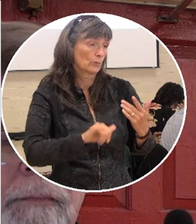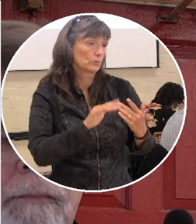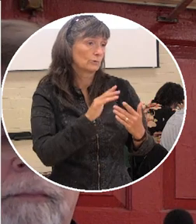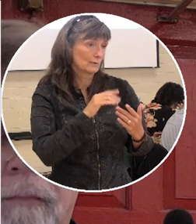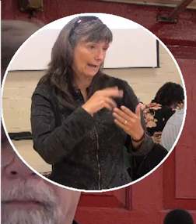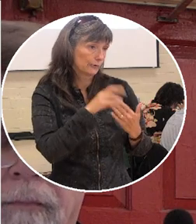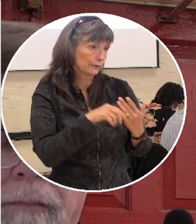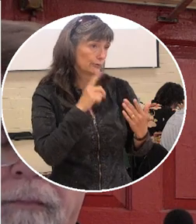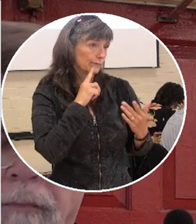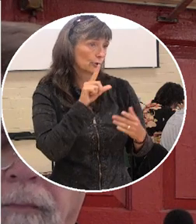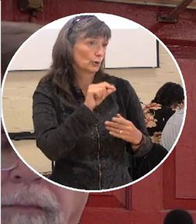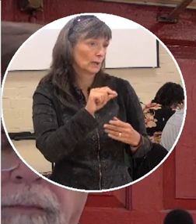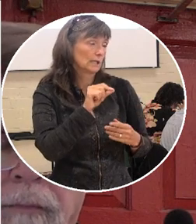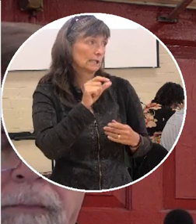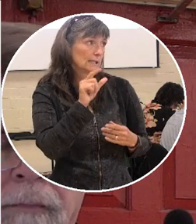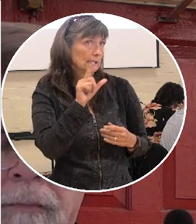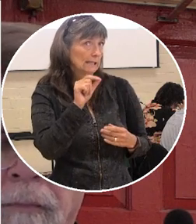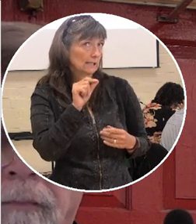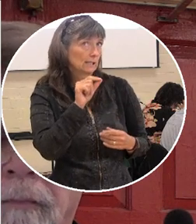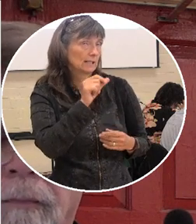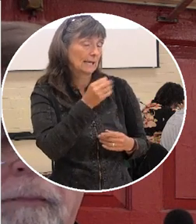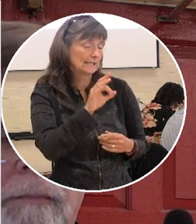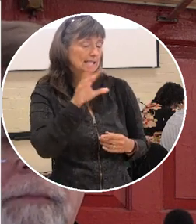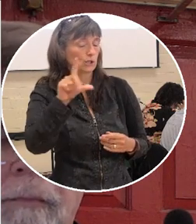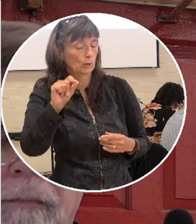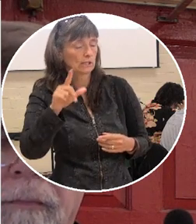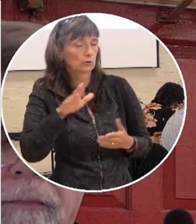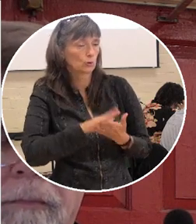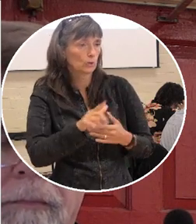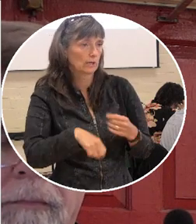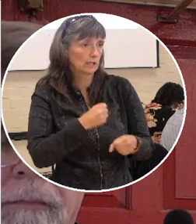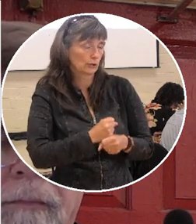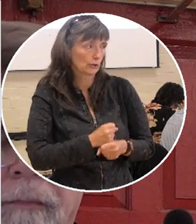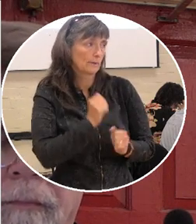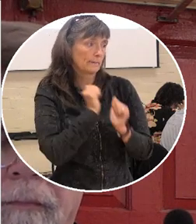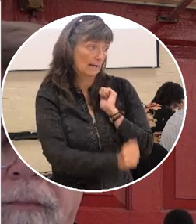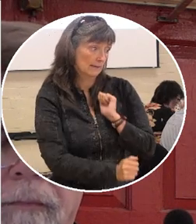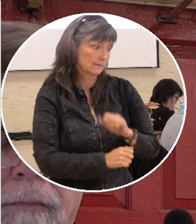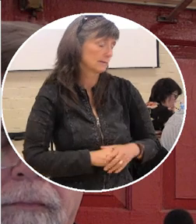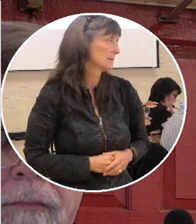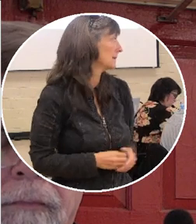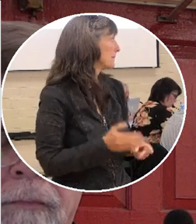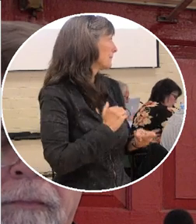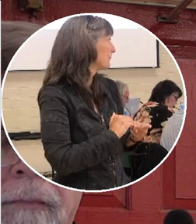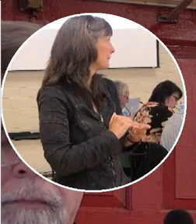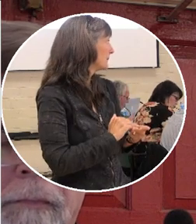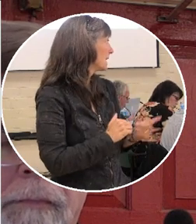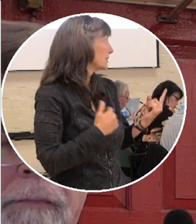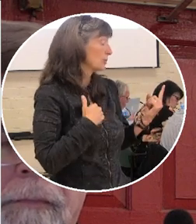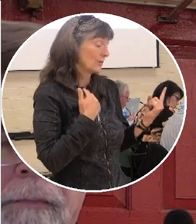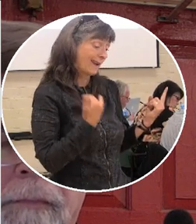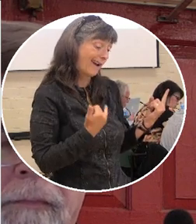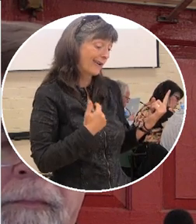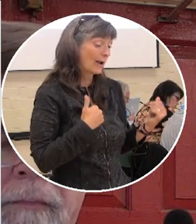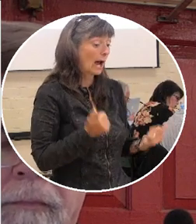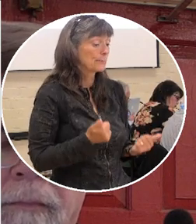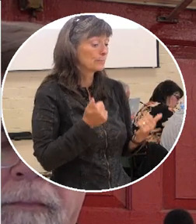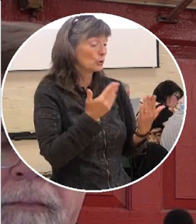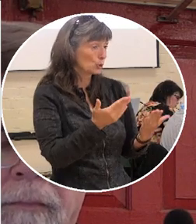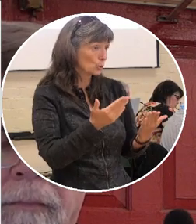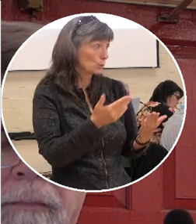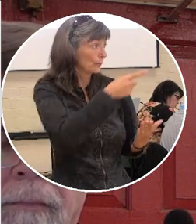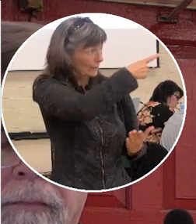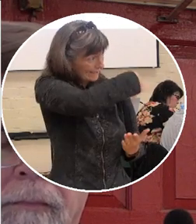calendars for the 2019-2020 school year, and that was carried. So I am moving that the board